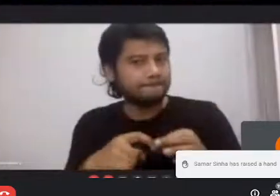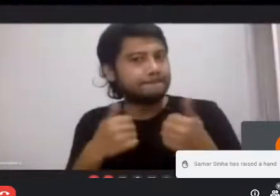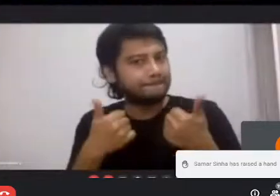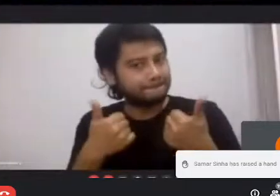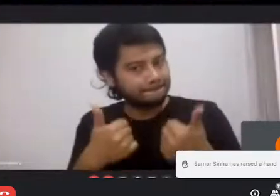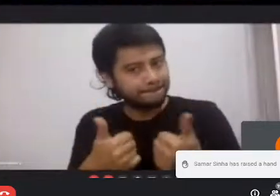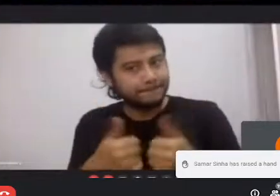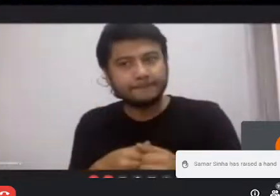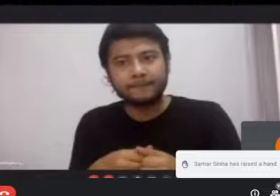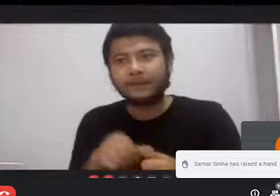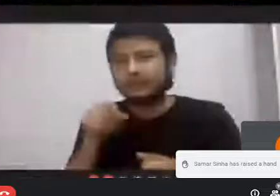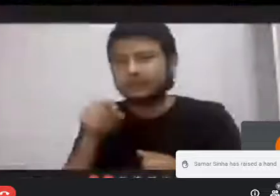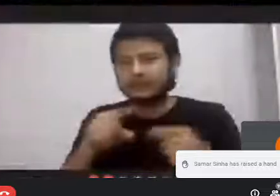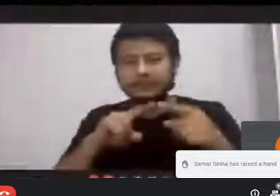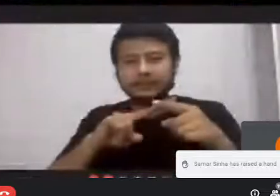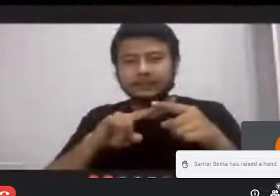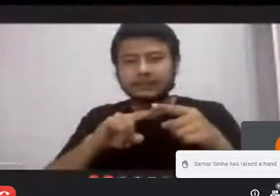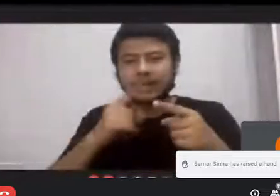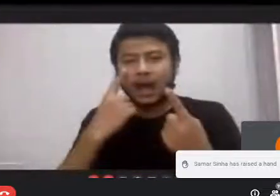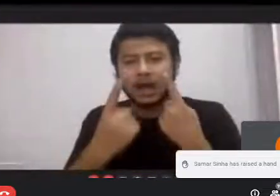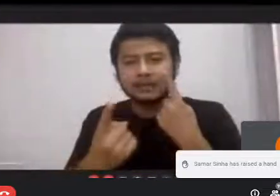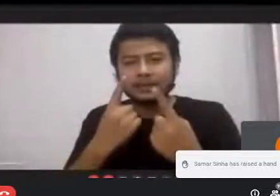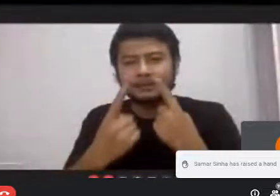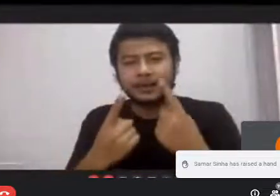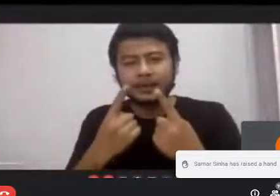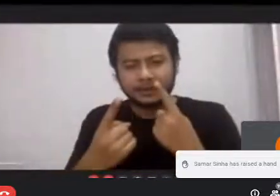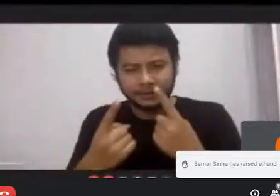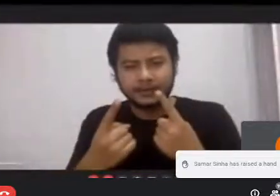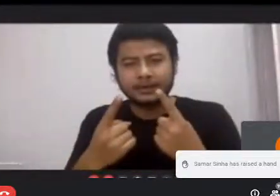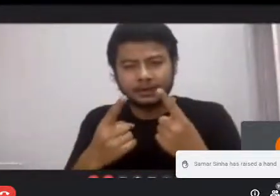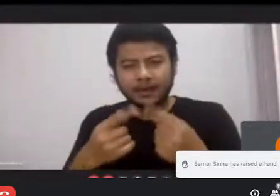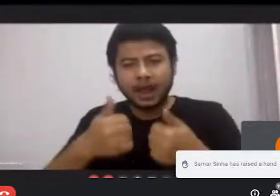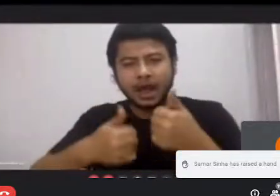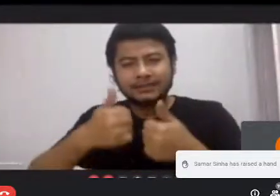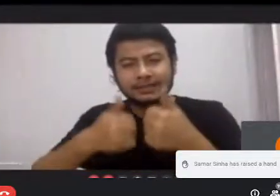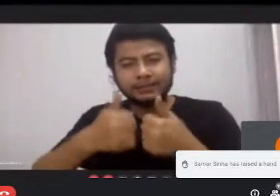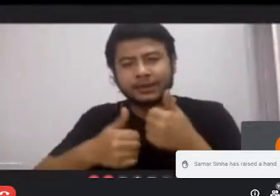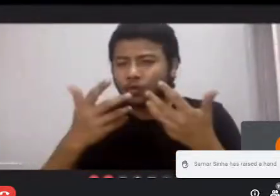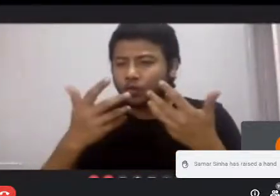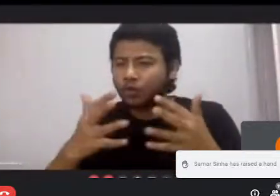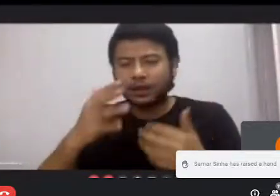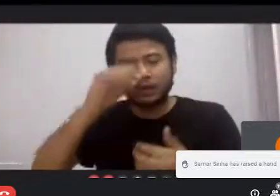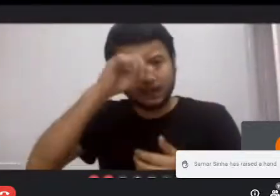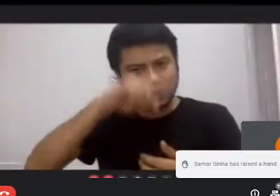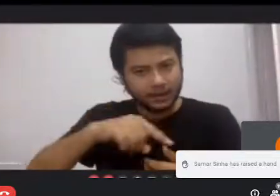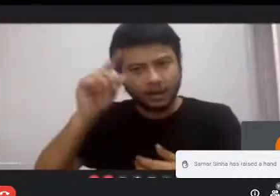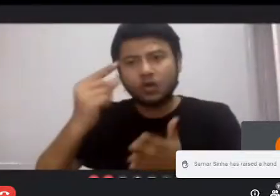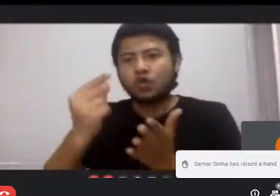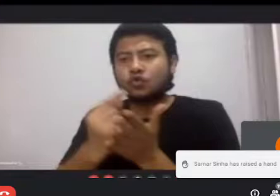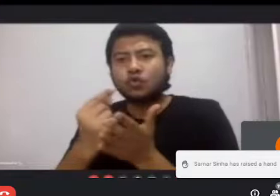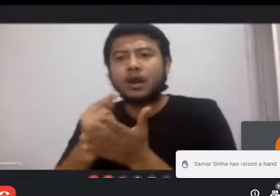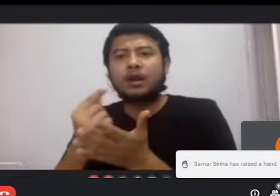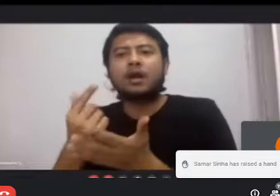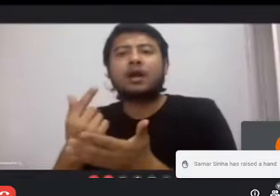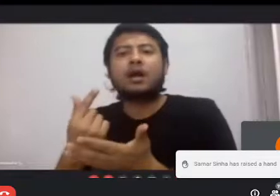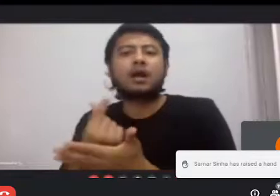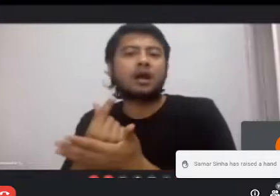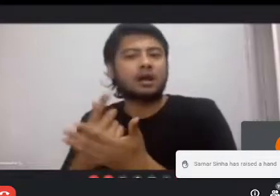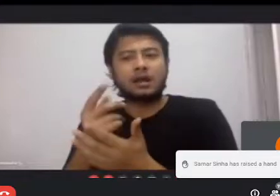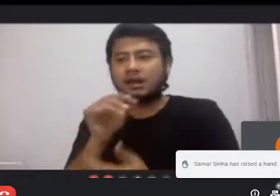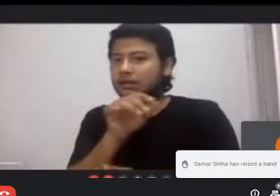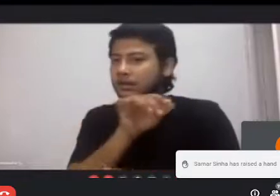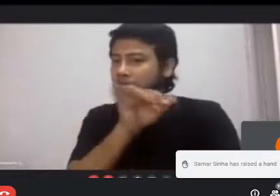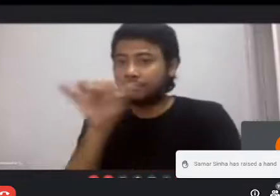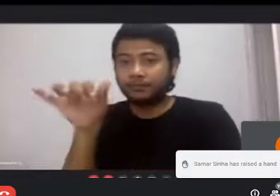3 countries, and because the underlying philosophy of these assessments was the same, that is, do not